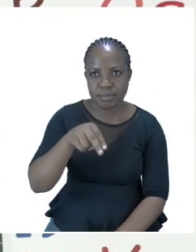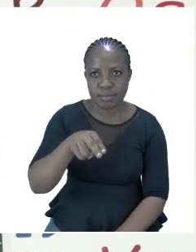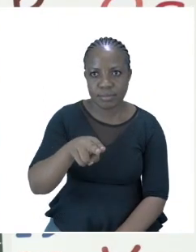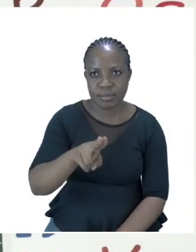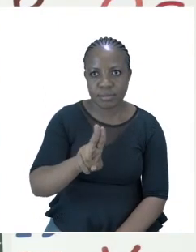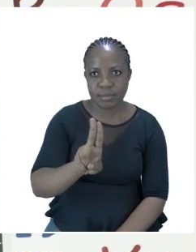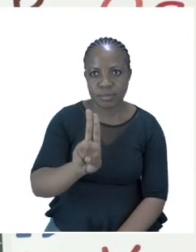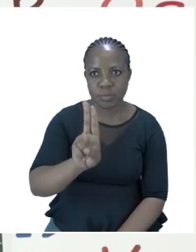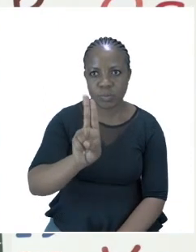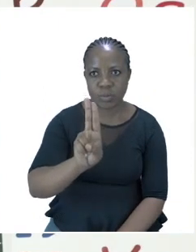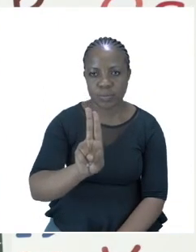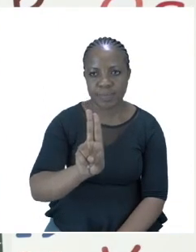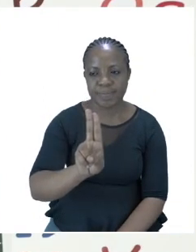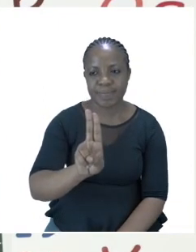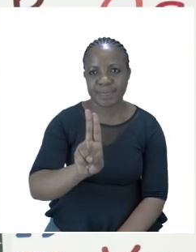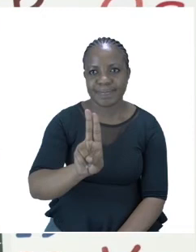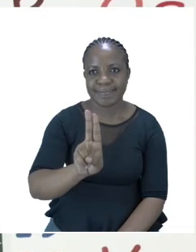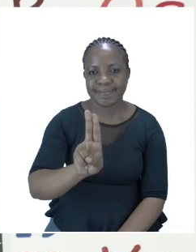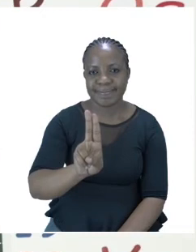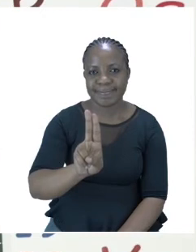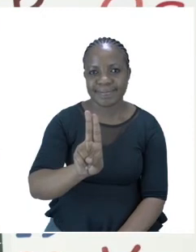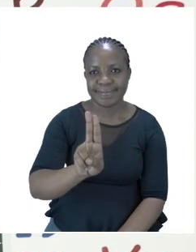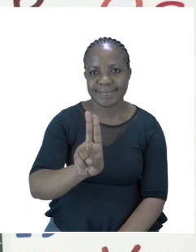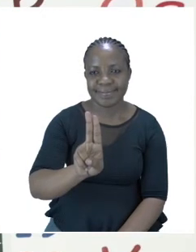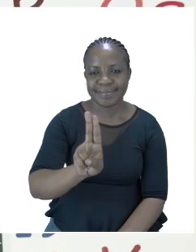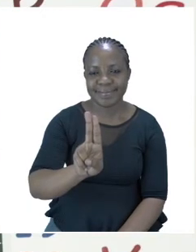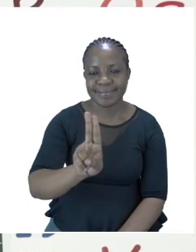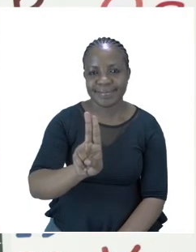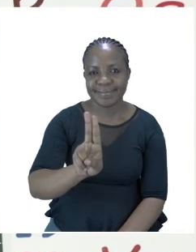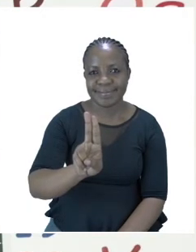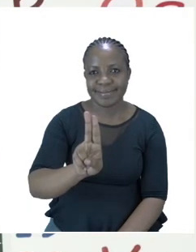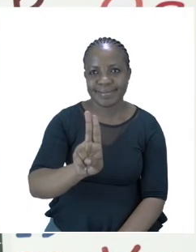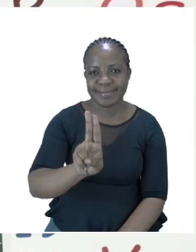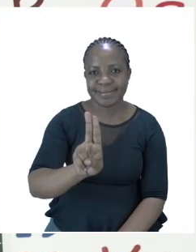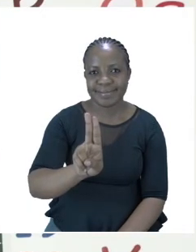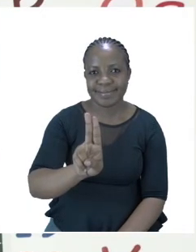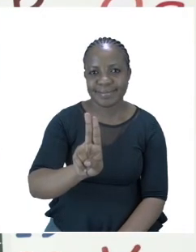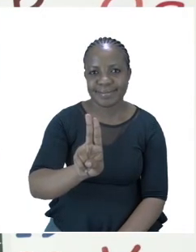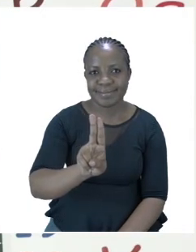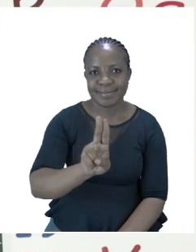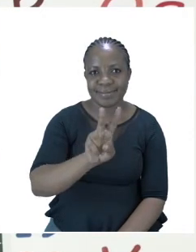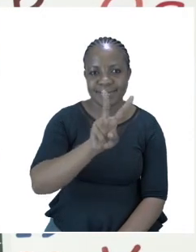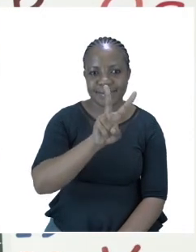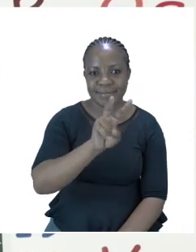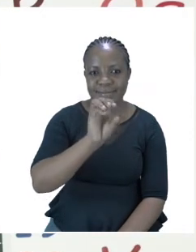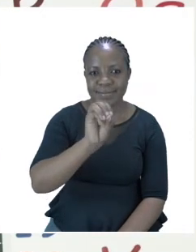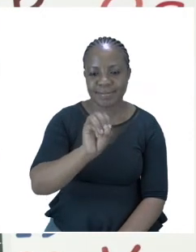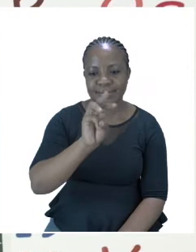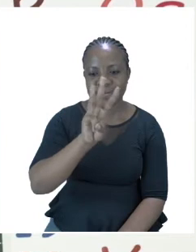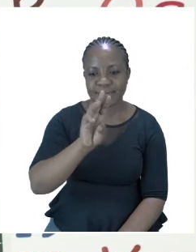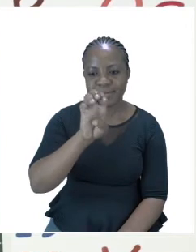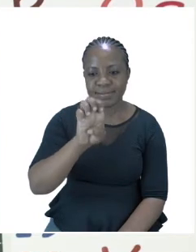U, also known as A. So these are our vowels, and it is our job